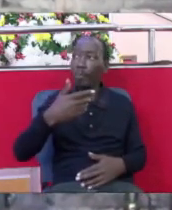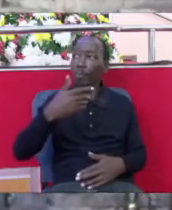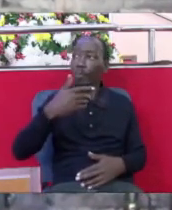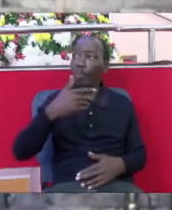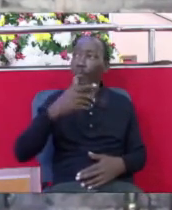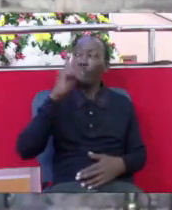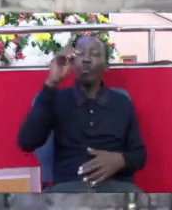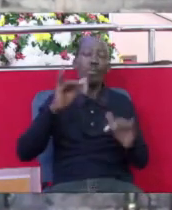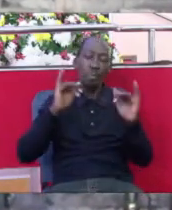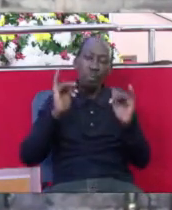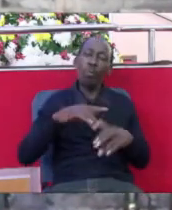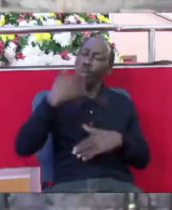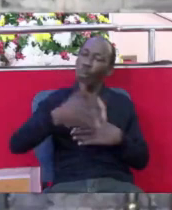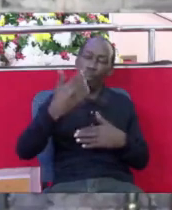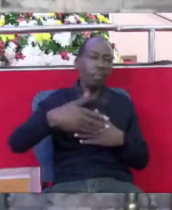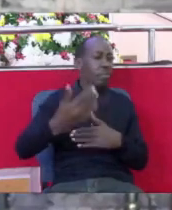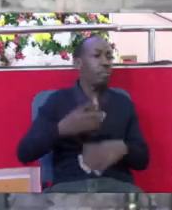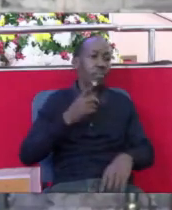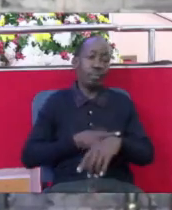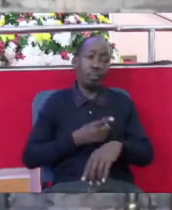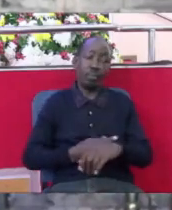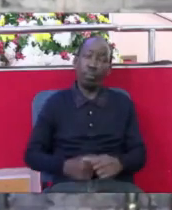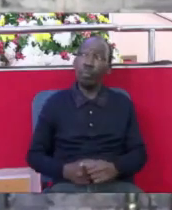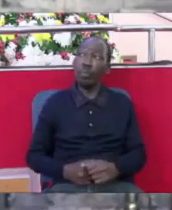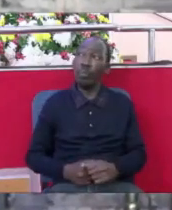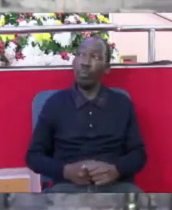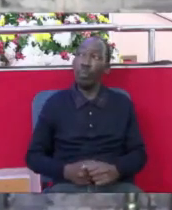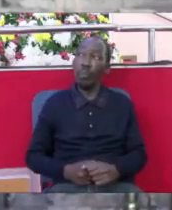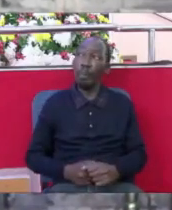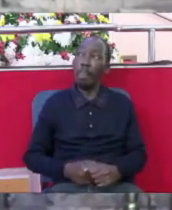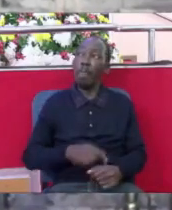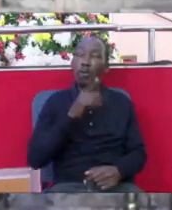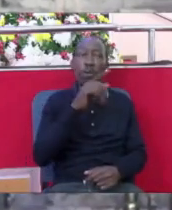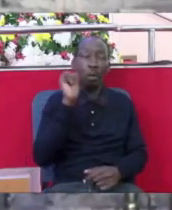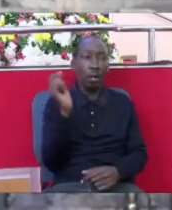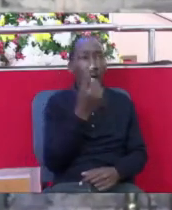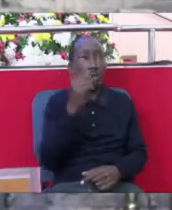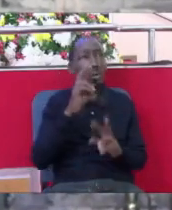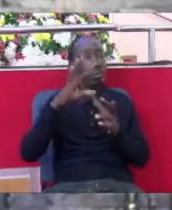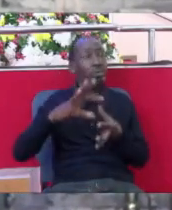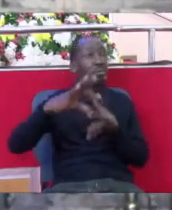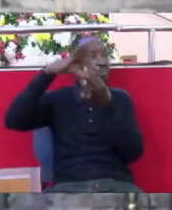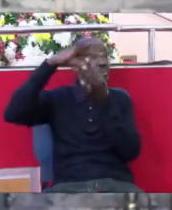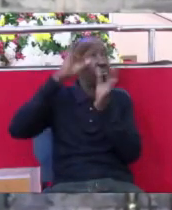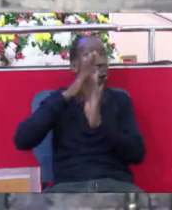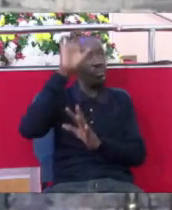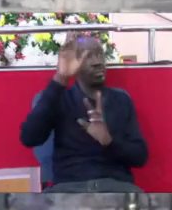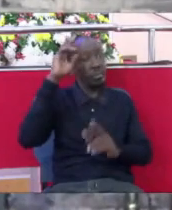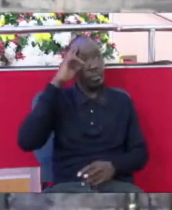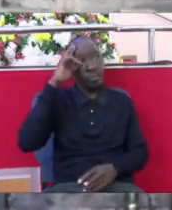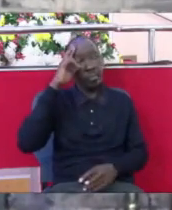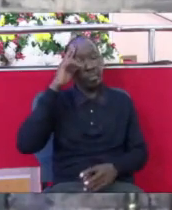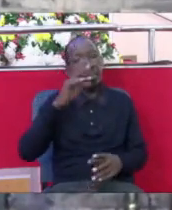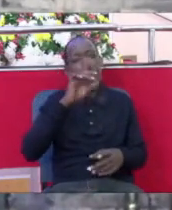endure through all generations. Lakini mipango ya Mungu hiyo inakaa milele. You can only align to his purposes. Unaweza linganisha tena makusudi yake.